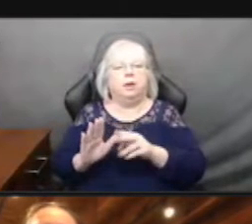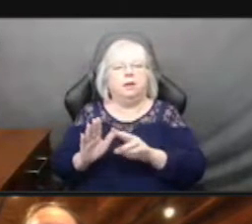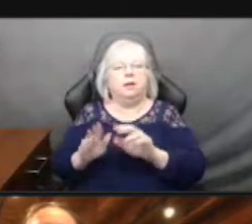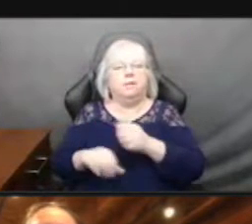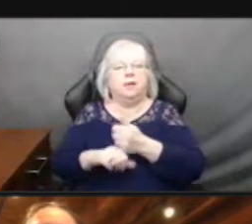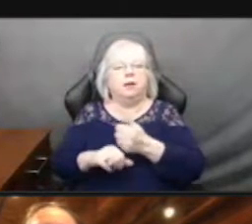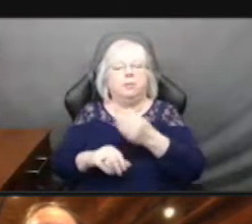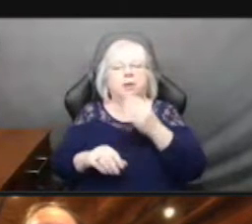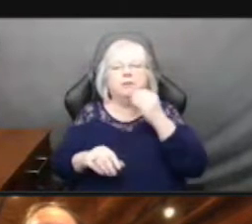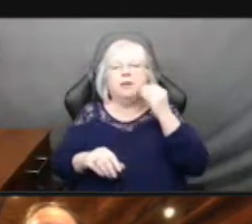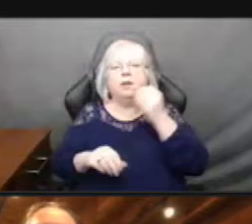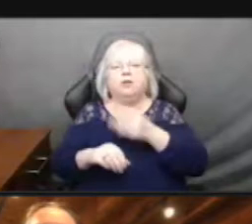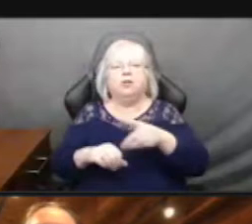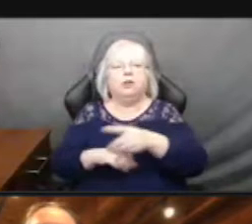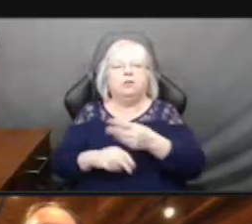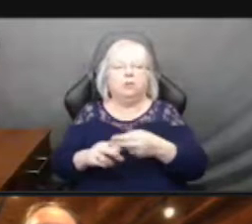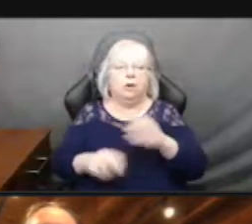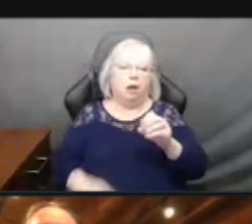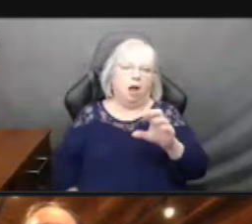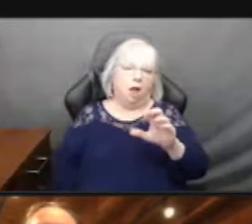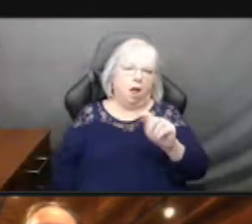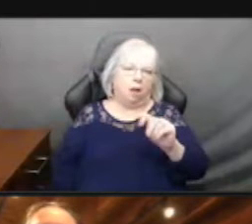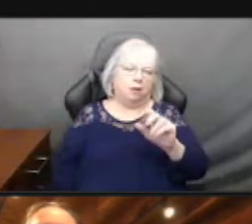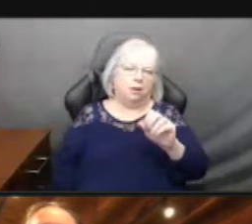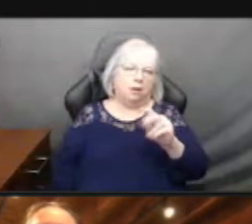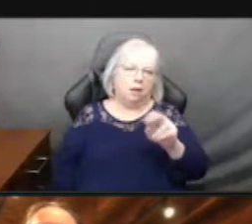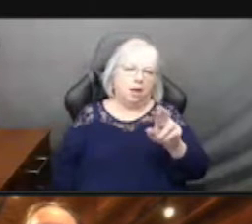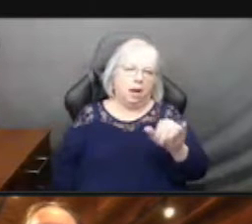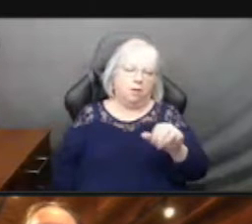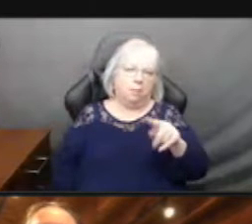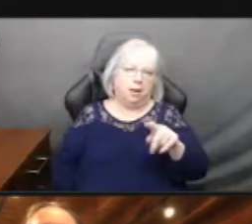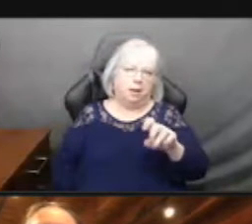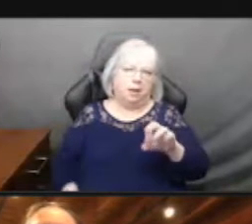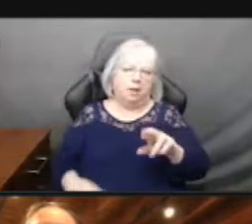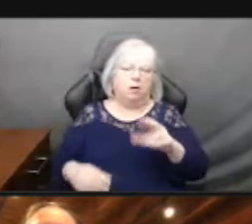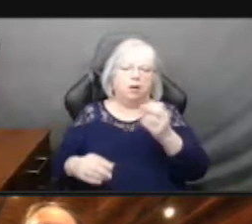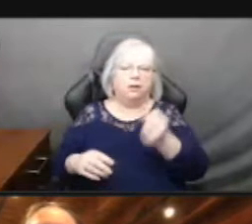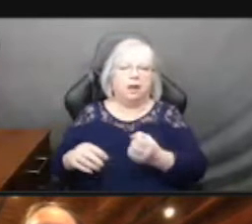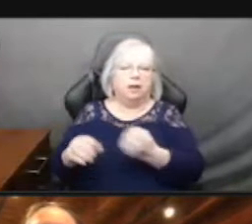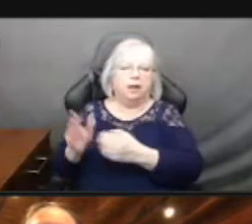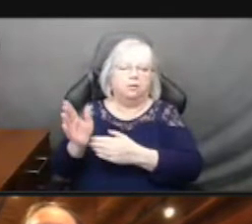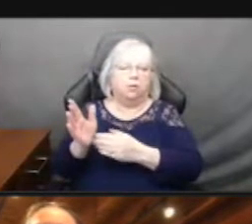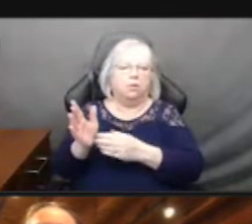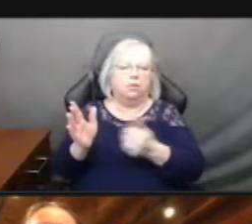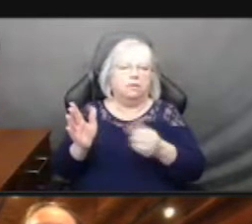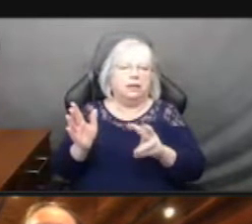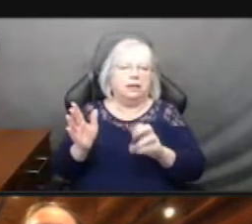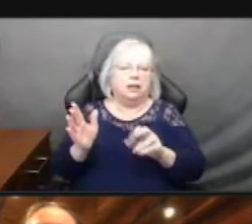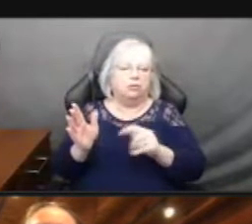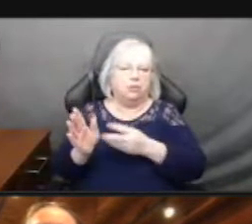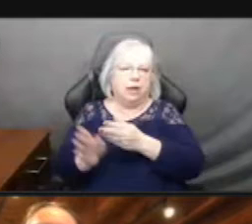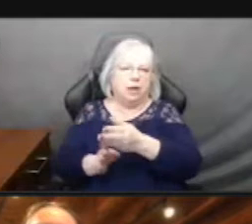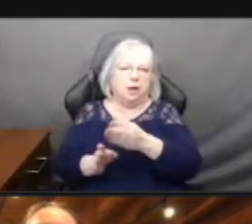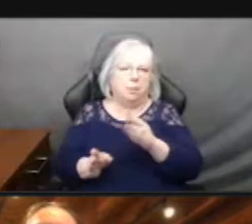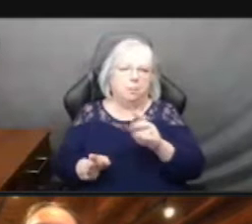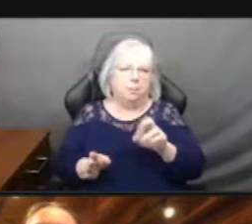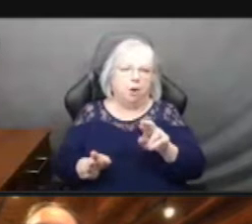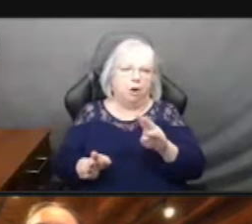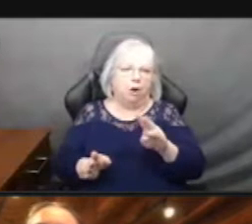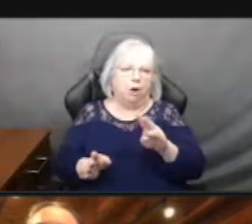district residential titled the Octonary PDR located at the southeast corner of East 16th Street and Barber Street. Third and final reading.